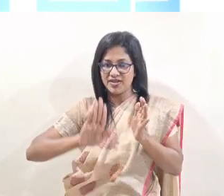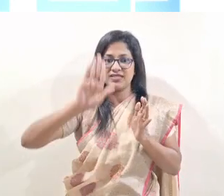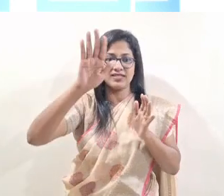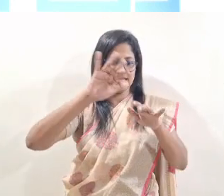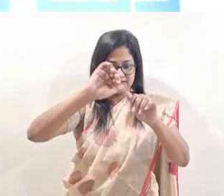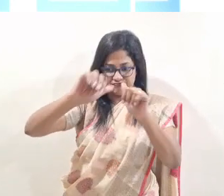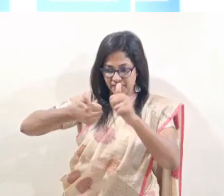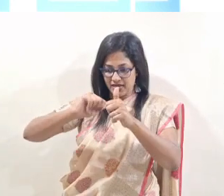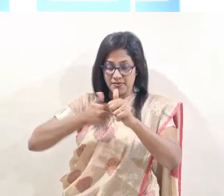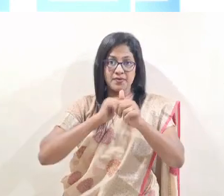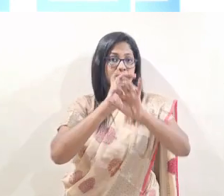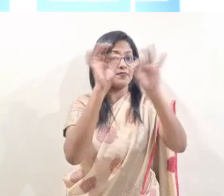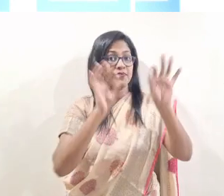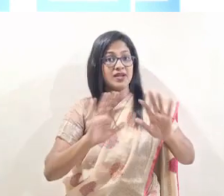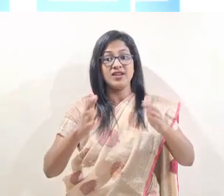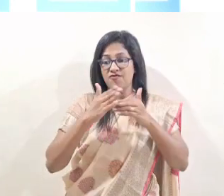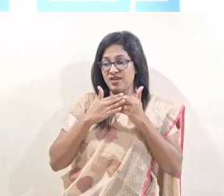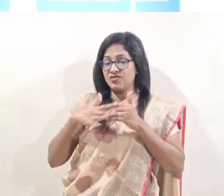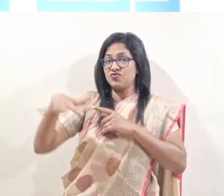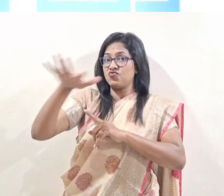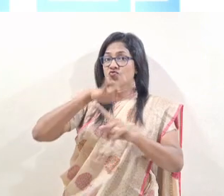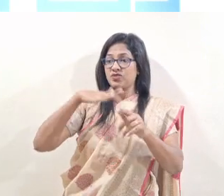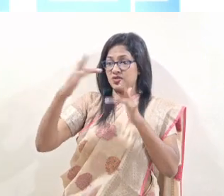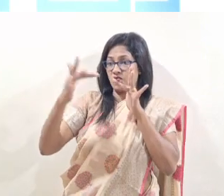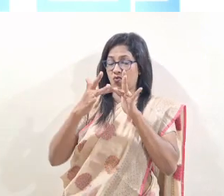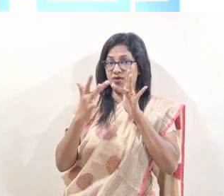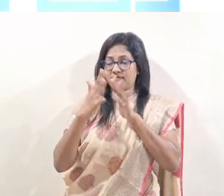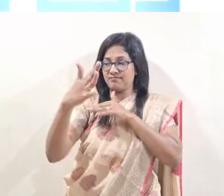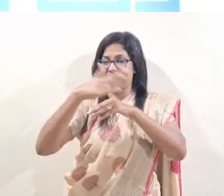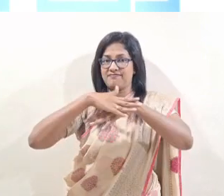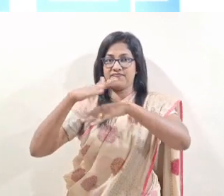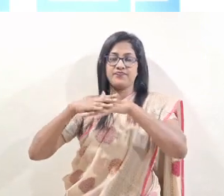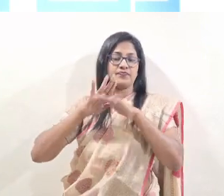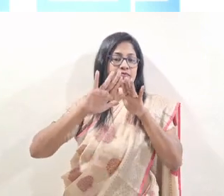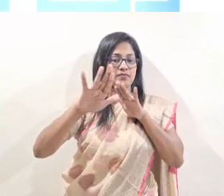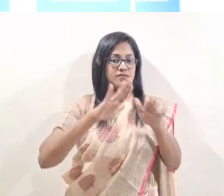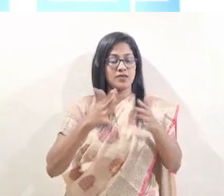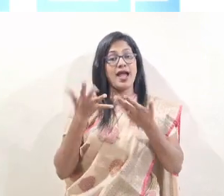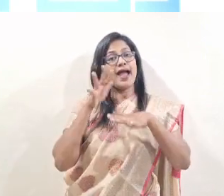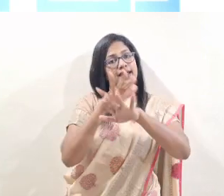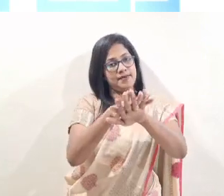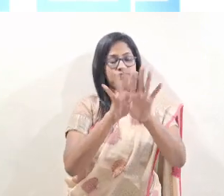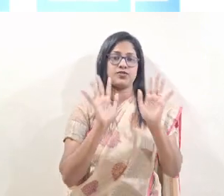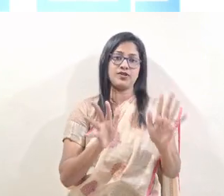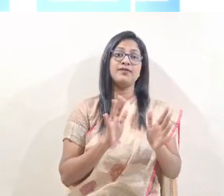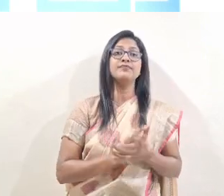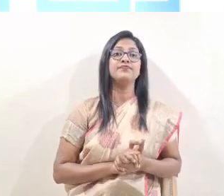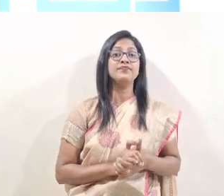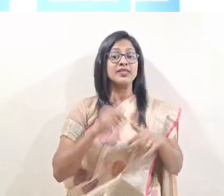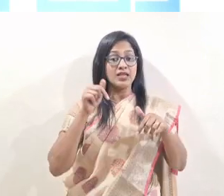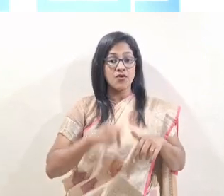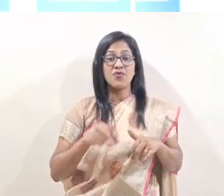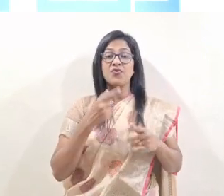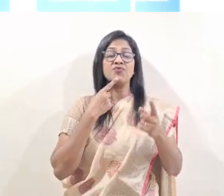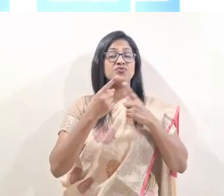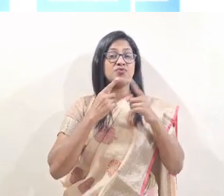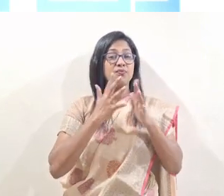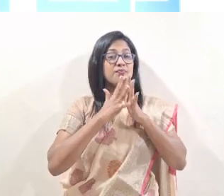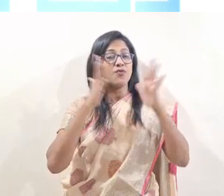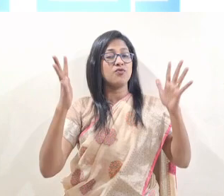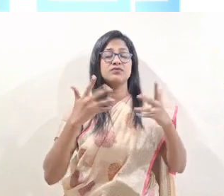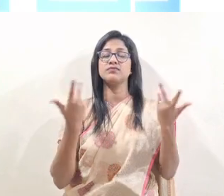etc., to reduce social contact. So all that is adaptive capacity. But mostly I'll be talking about